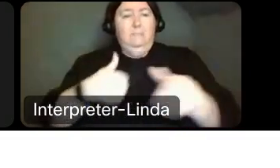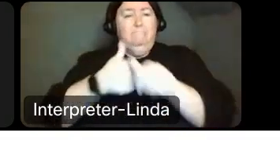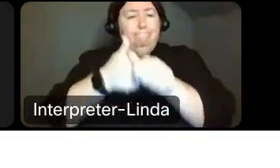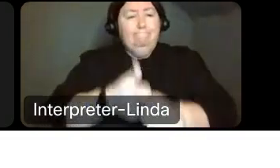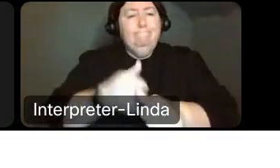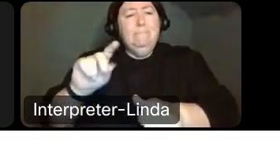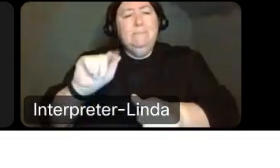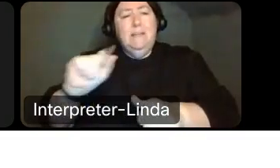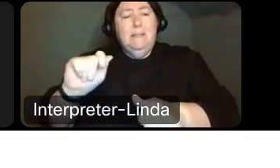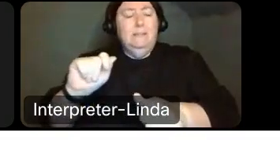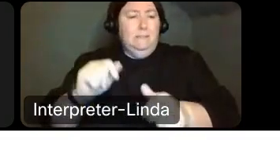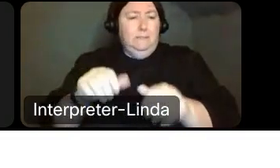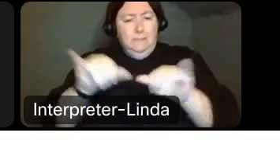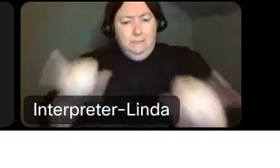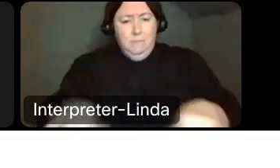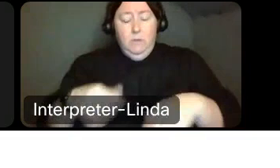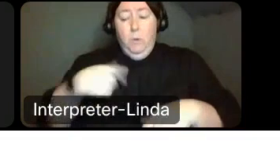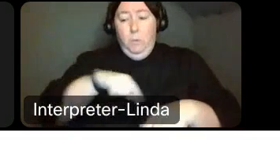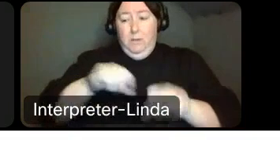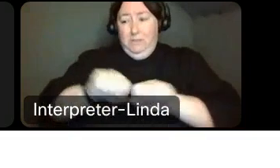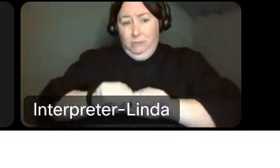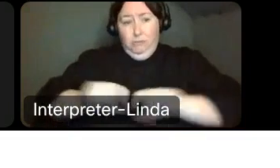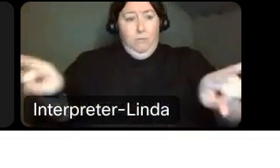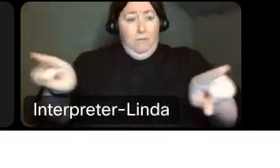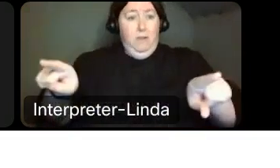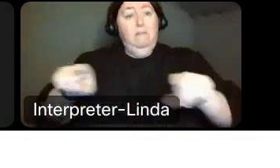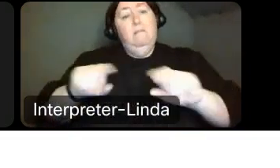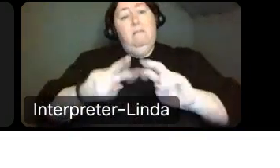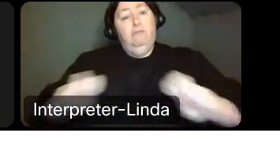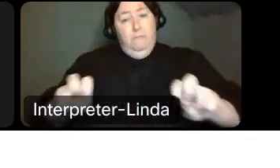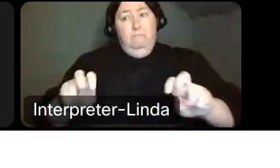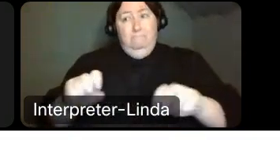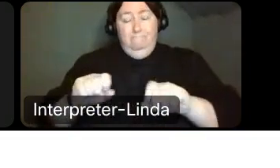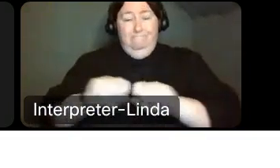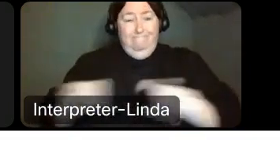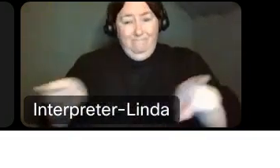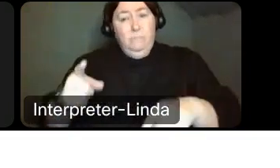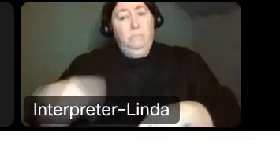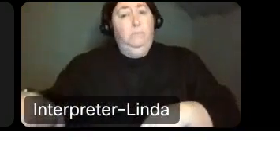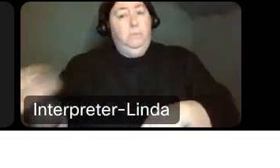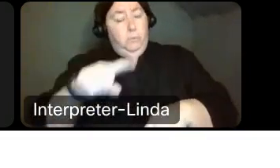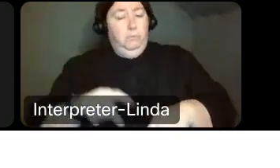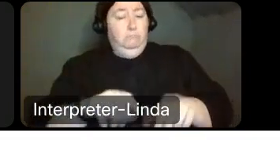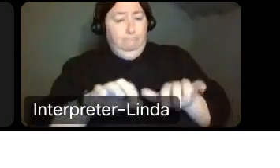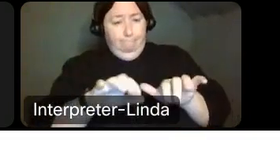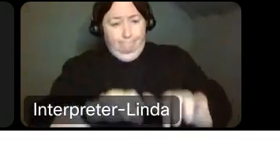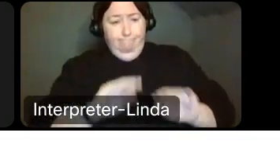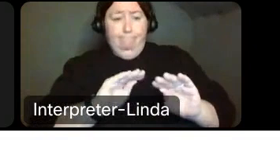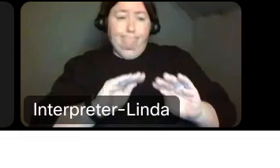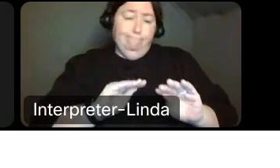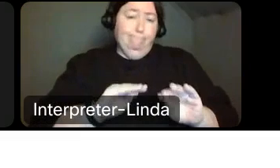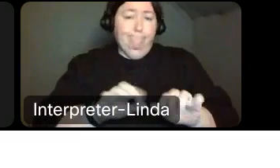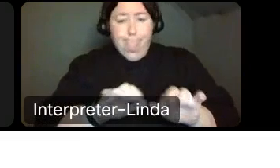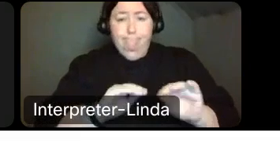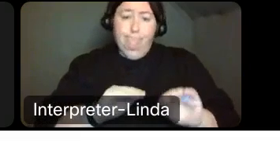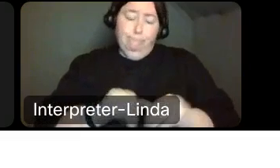send out these surveys for our students, and you help us by completing, filling in the information for them. So